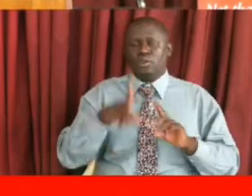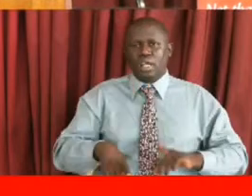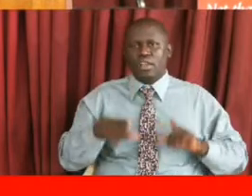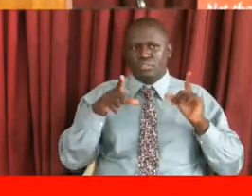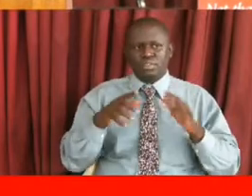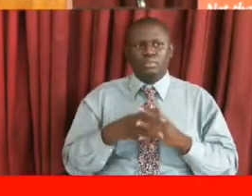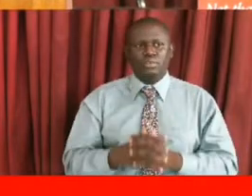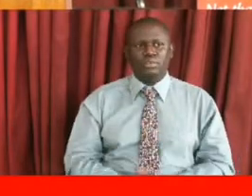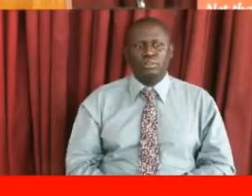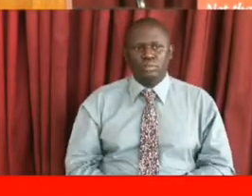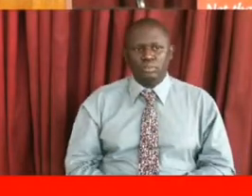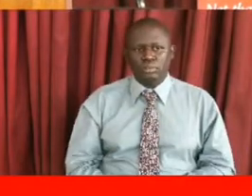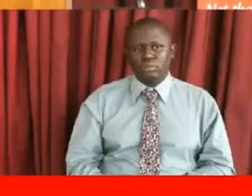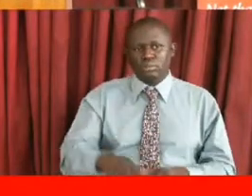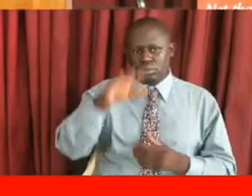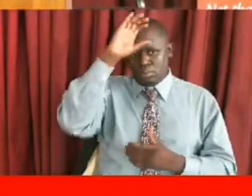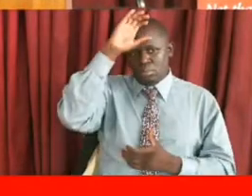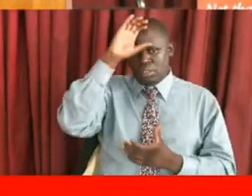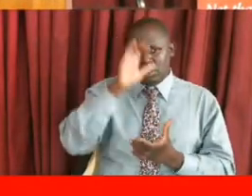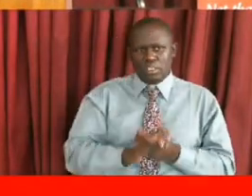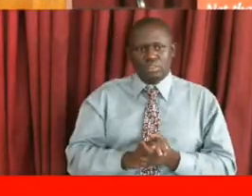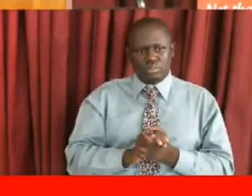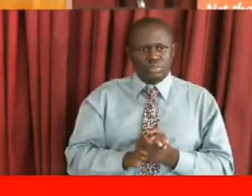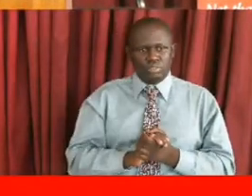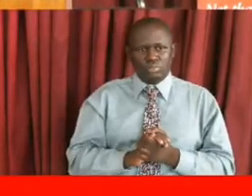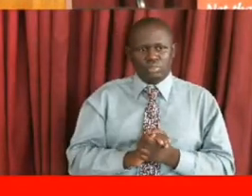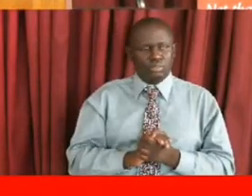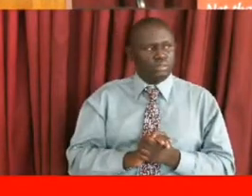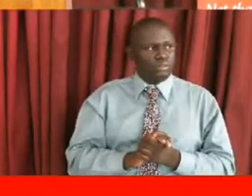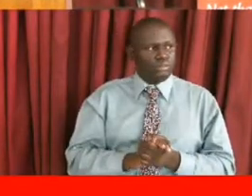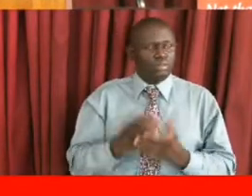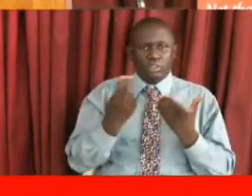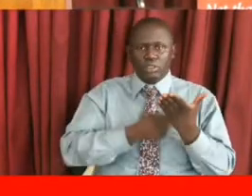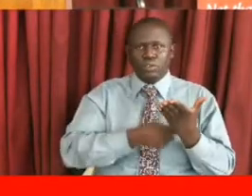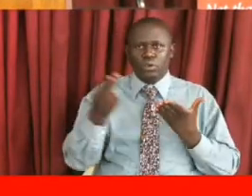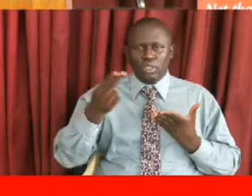life believe my divine